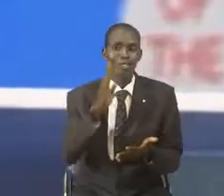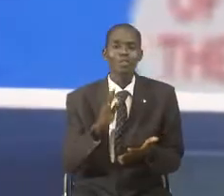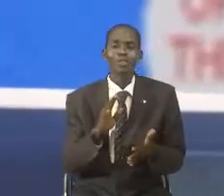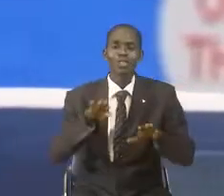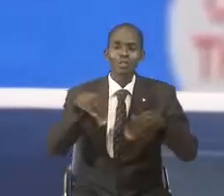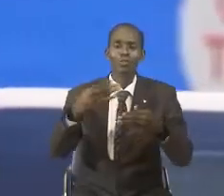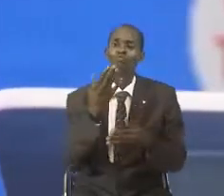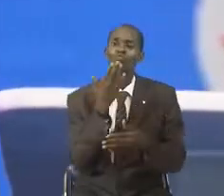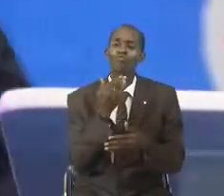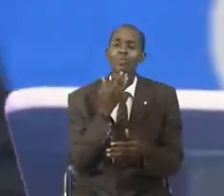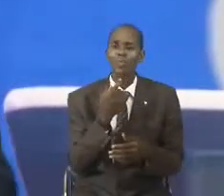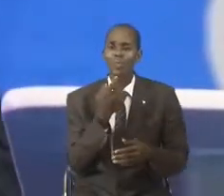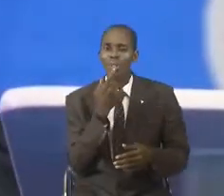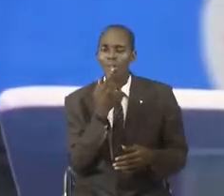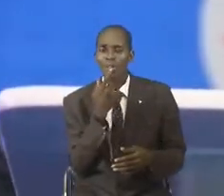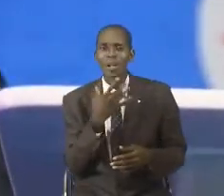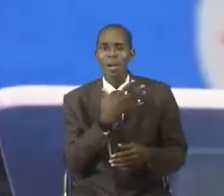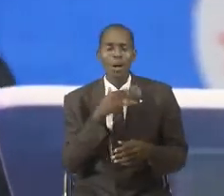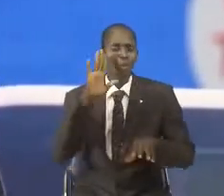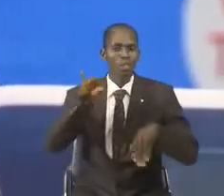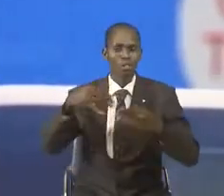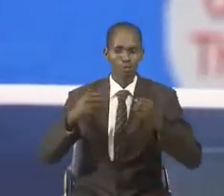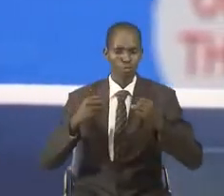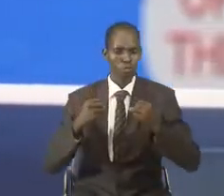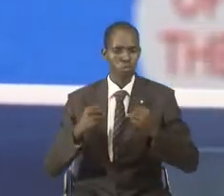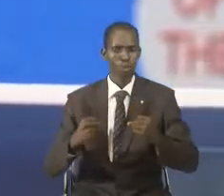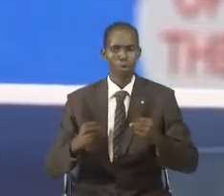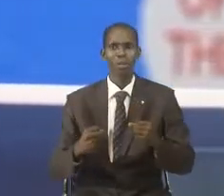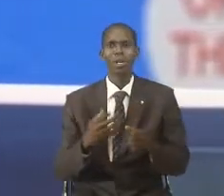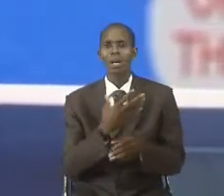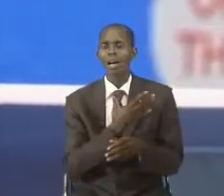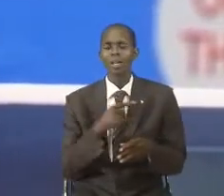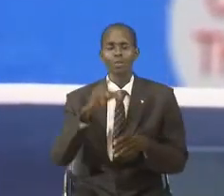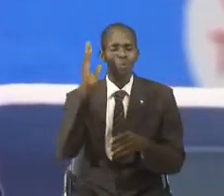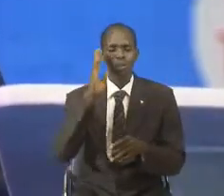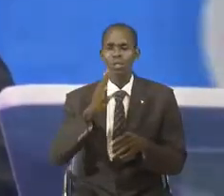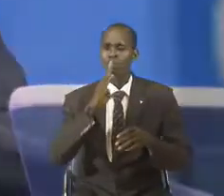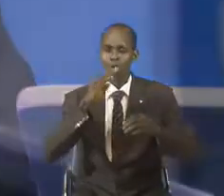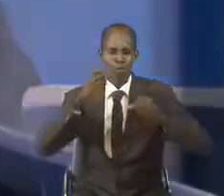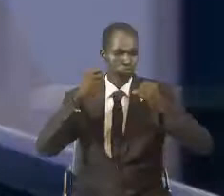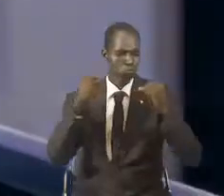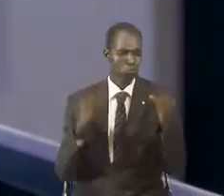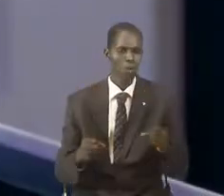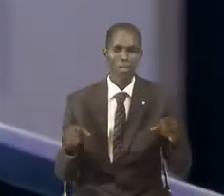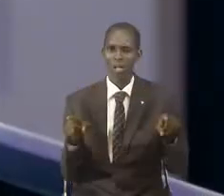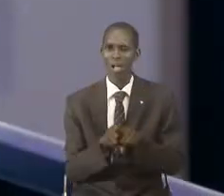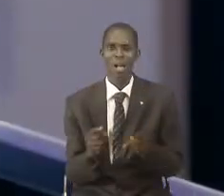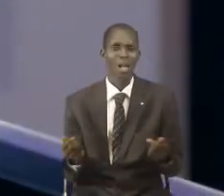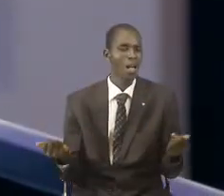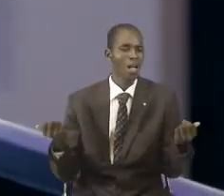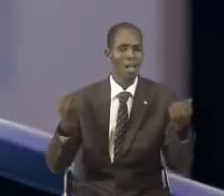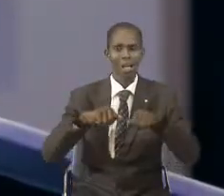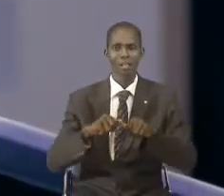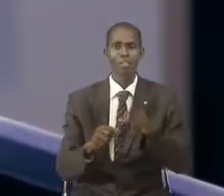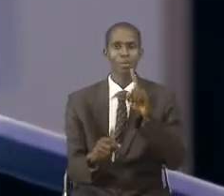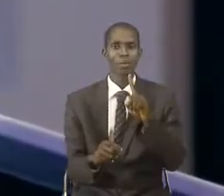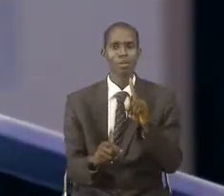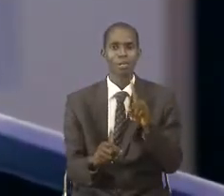become like the muscles of somebody who is lifting weight, and then you'll be as strong